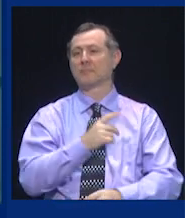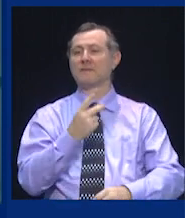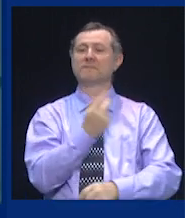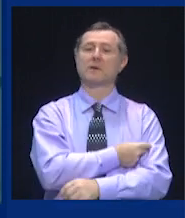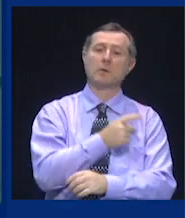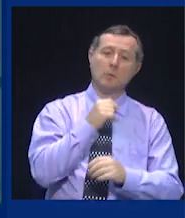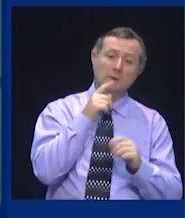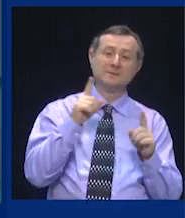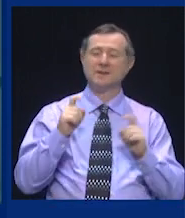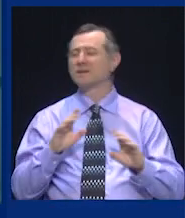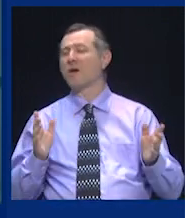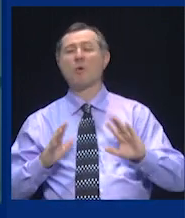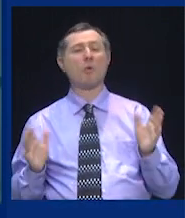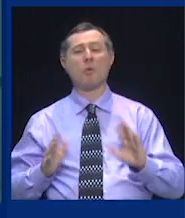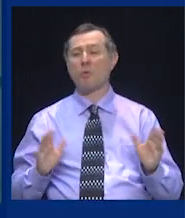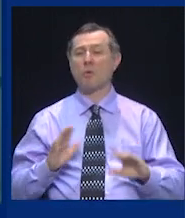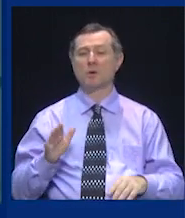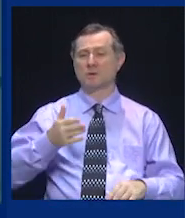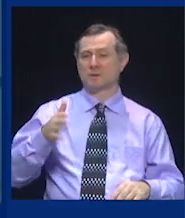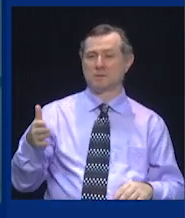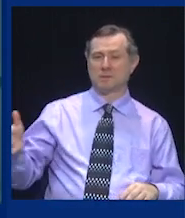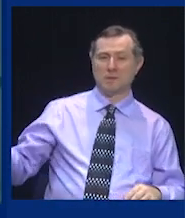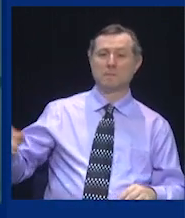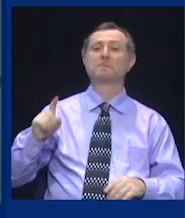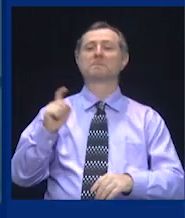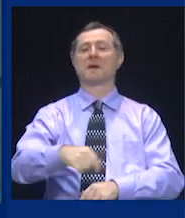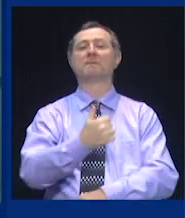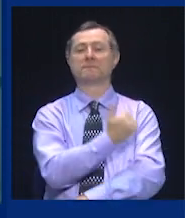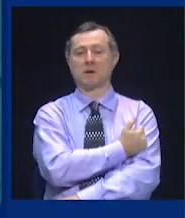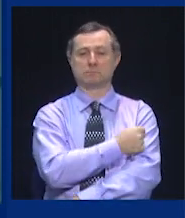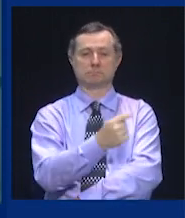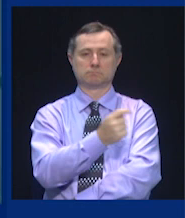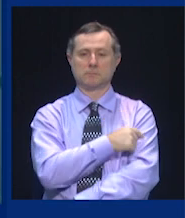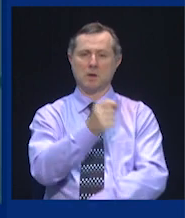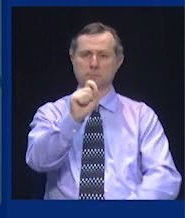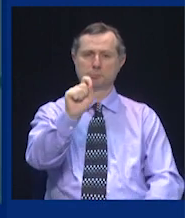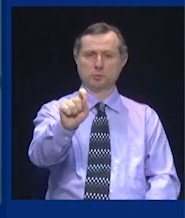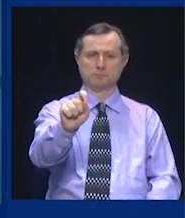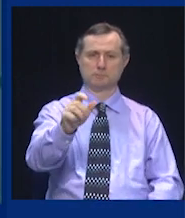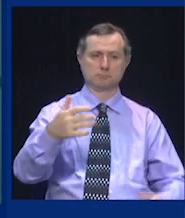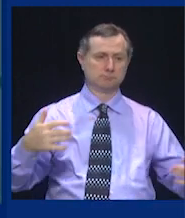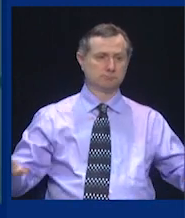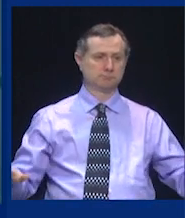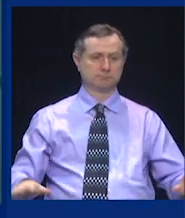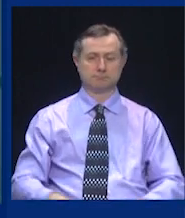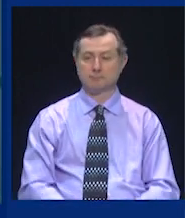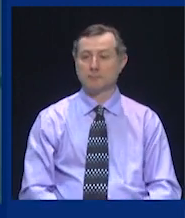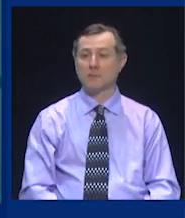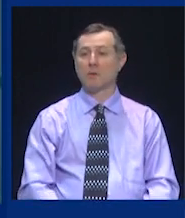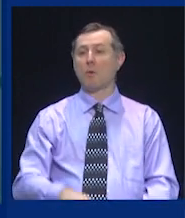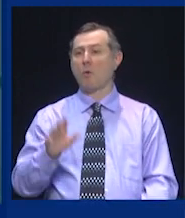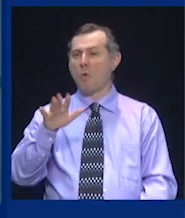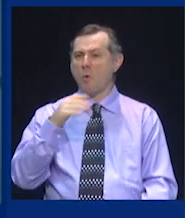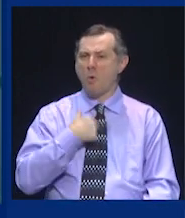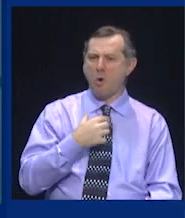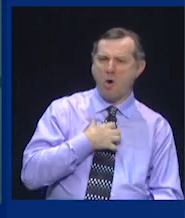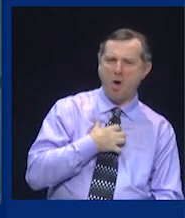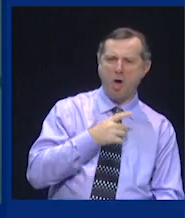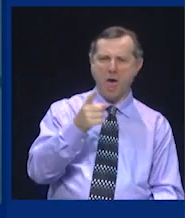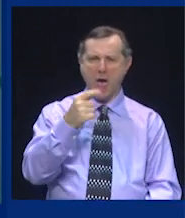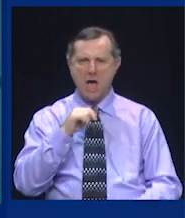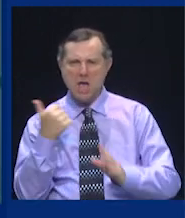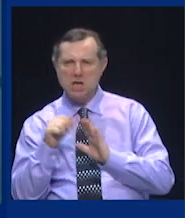week. You must be vaccinated. Oh, that's a very harsh measure and no other state has